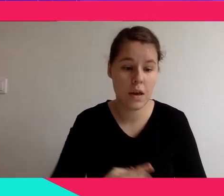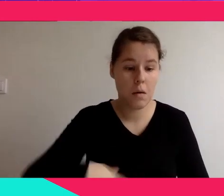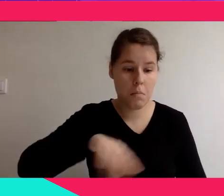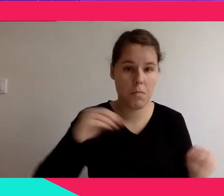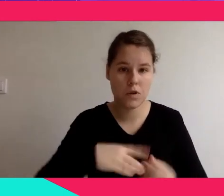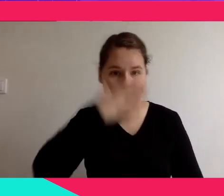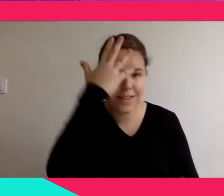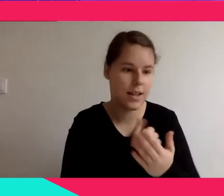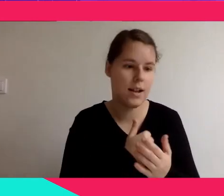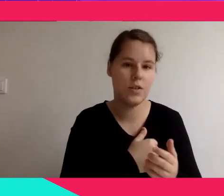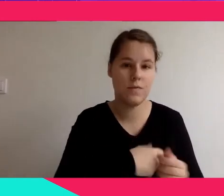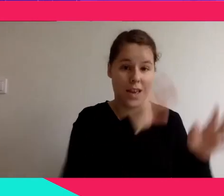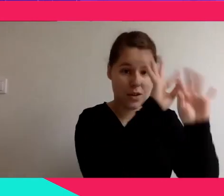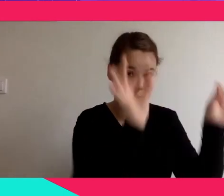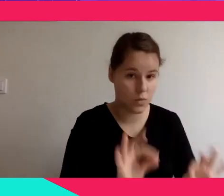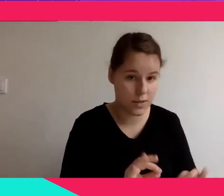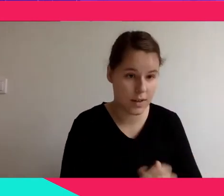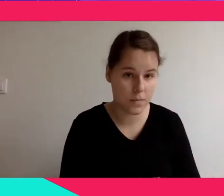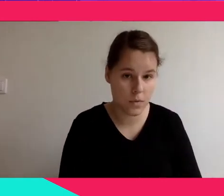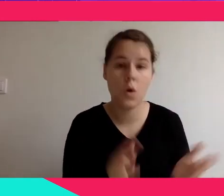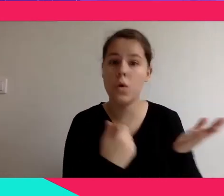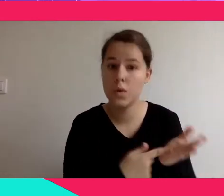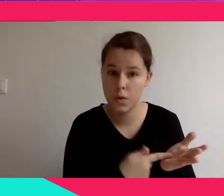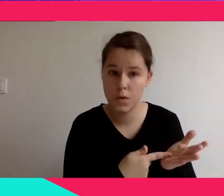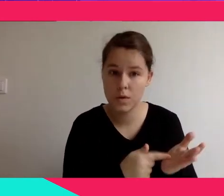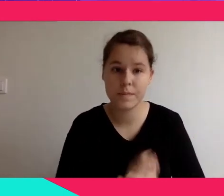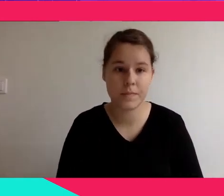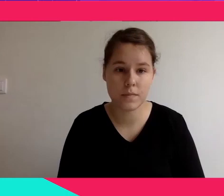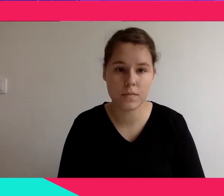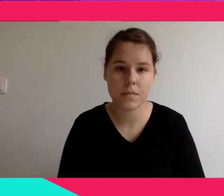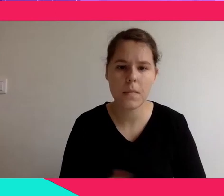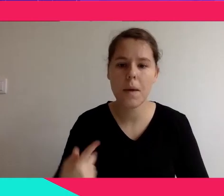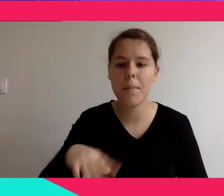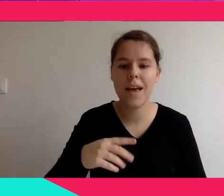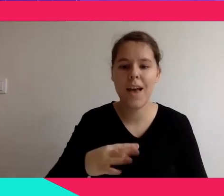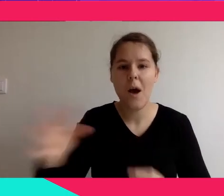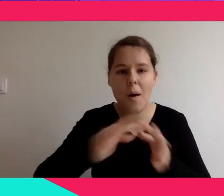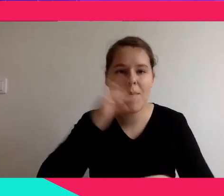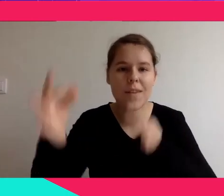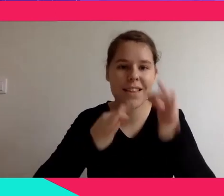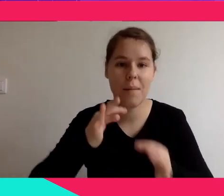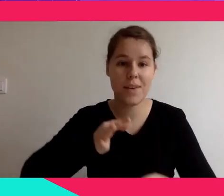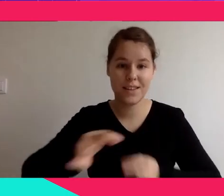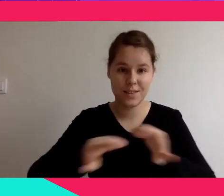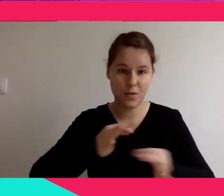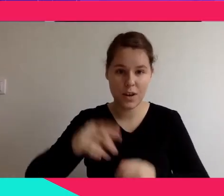of people who came before us or are living right now who want to speak to us through